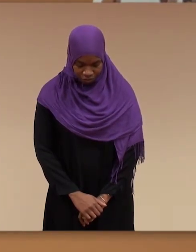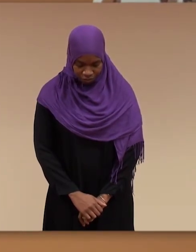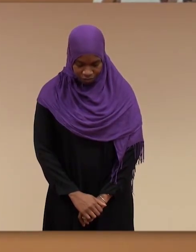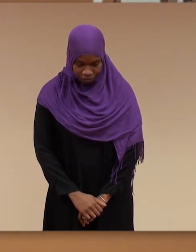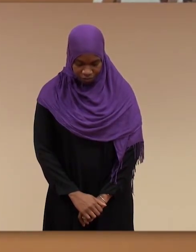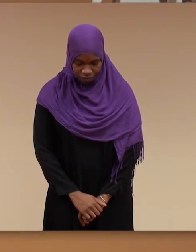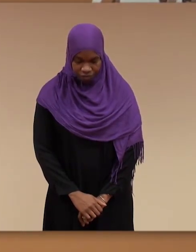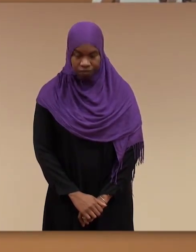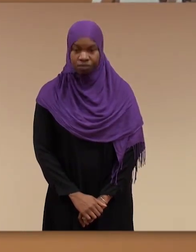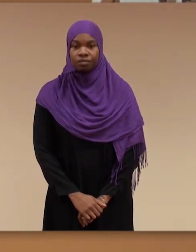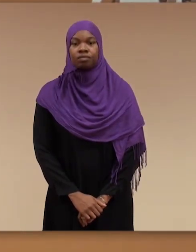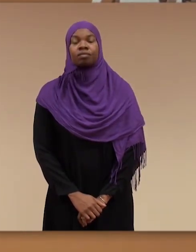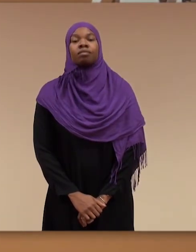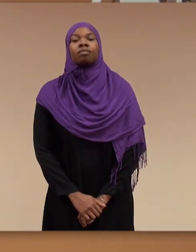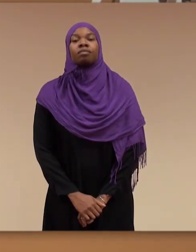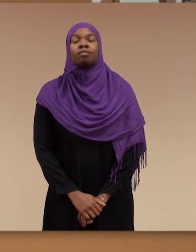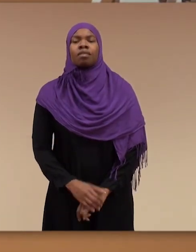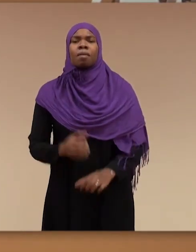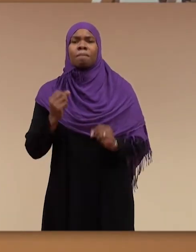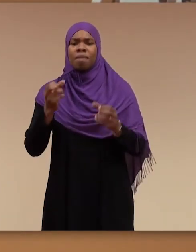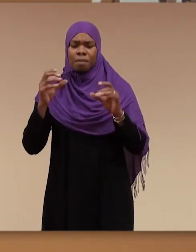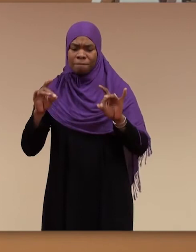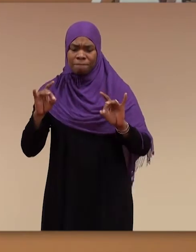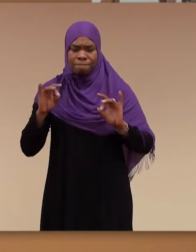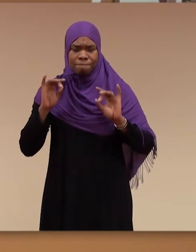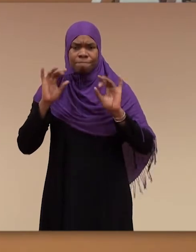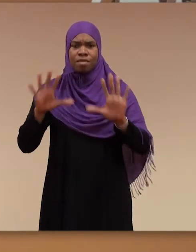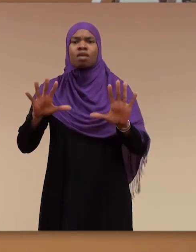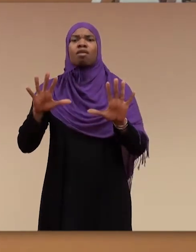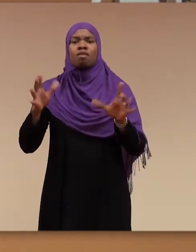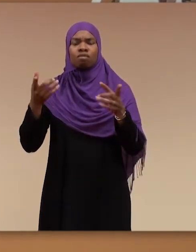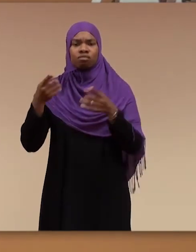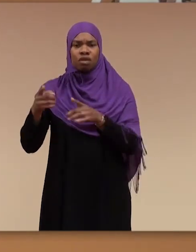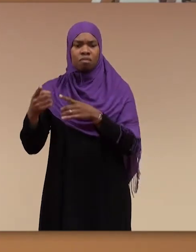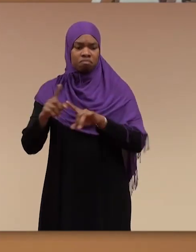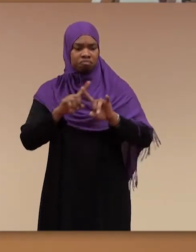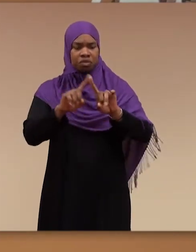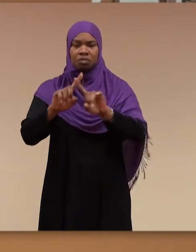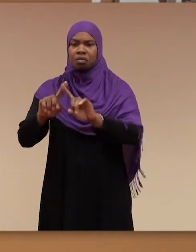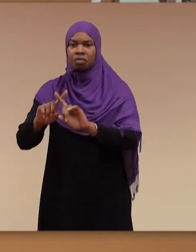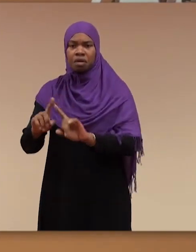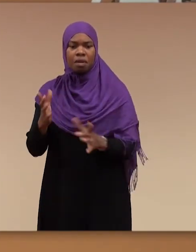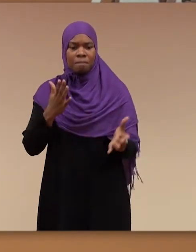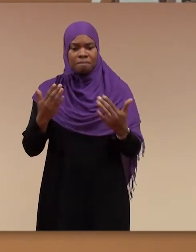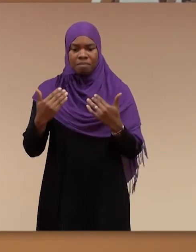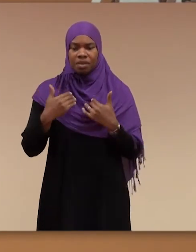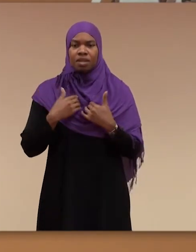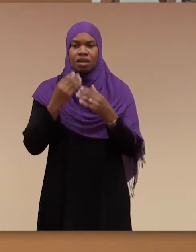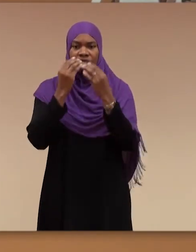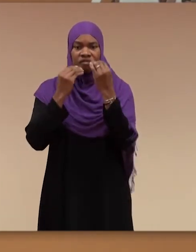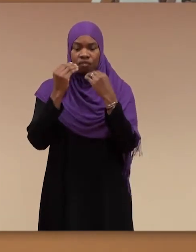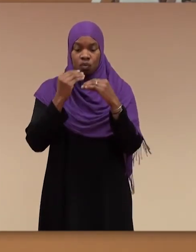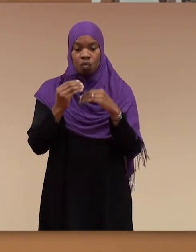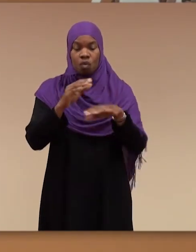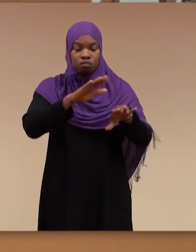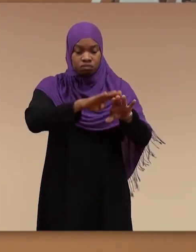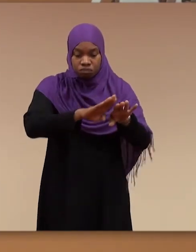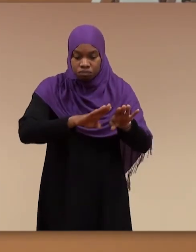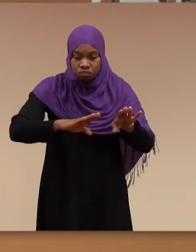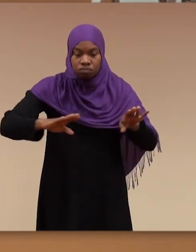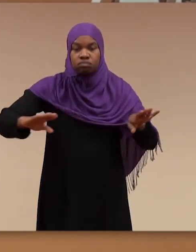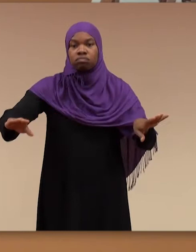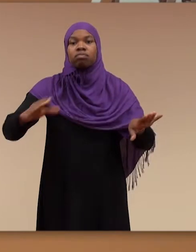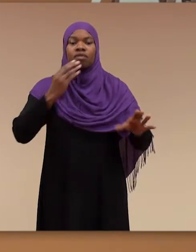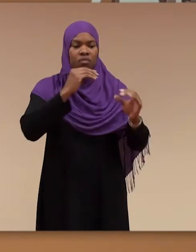enough for everyone. When he's absent, the kids would fight for the food and all of them leave very